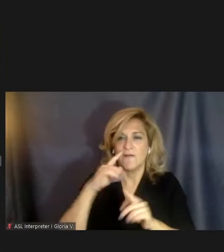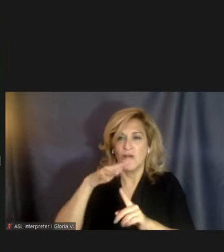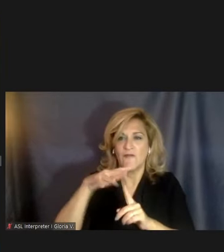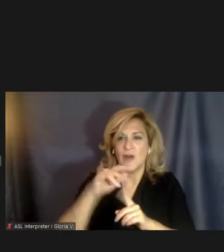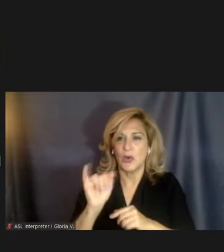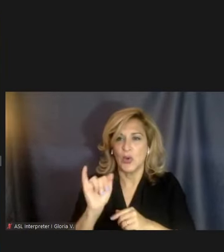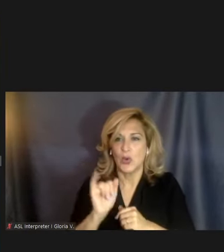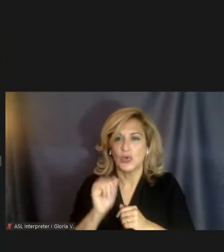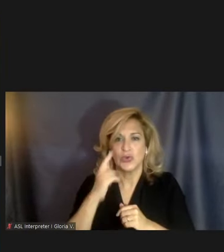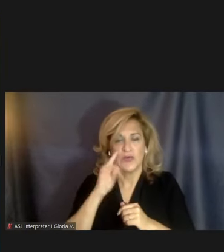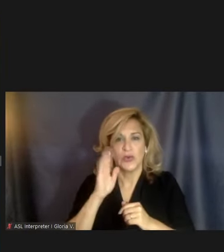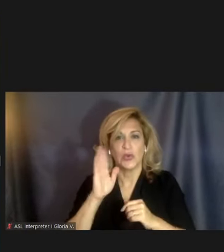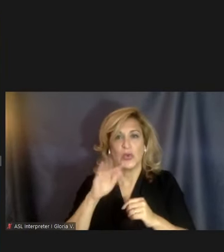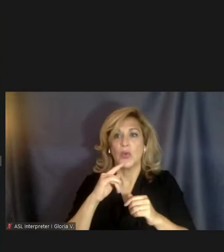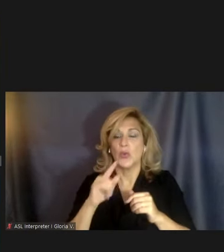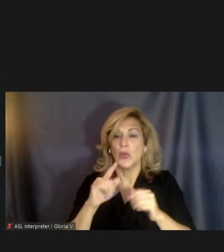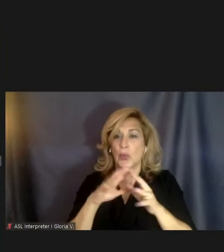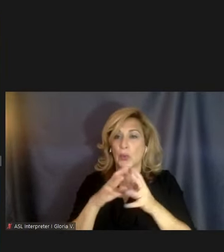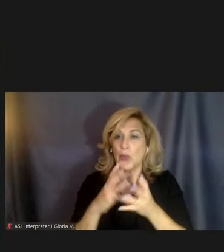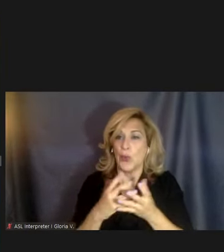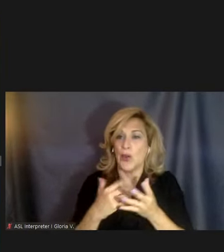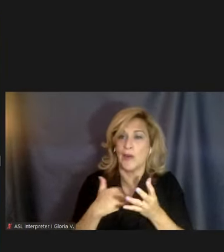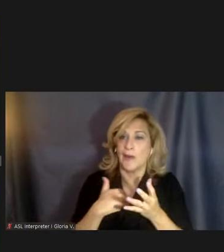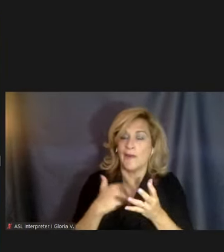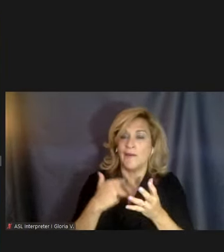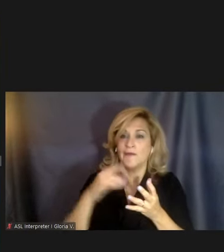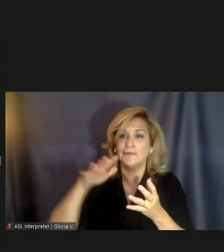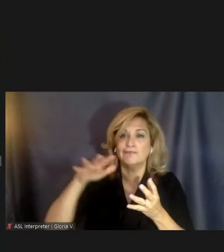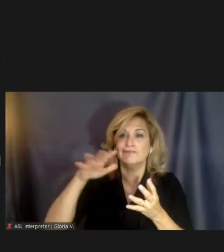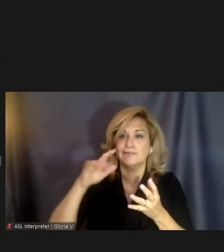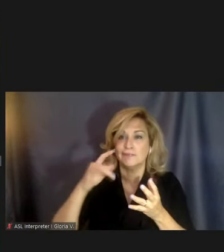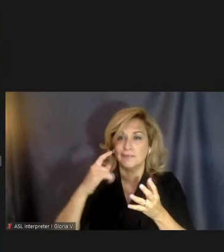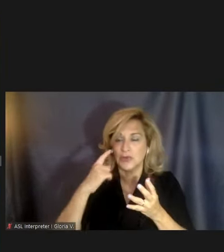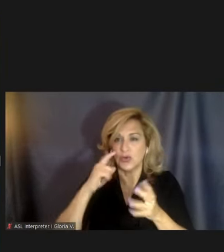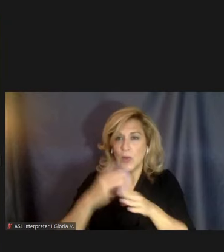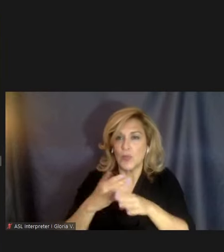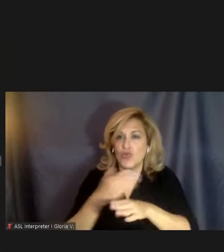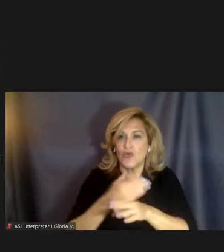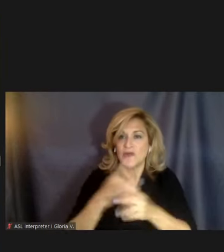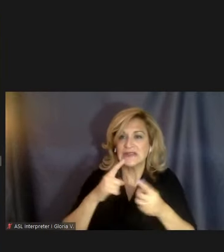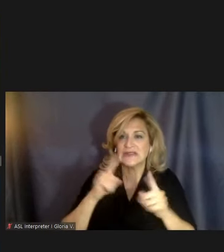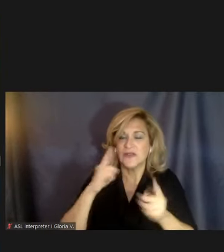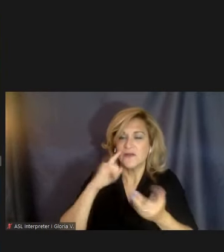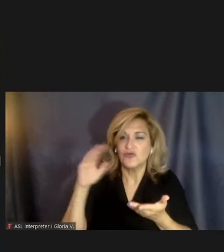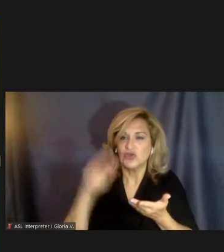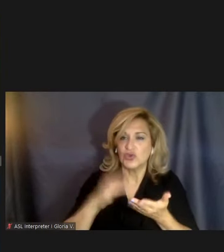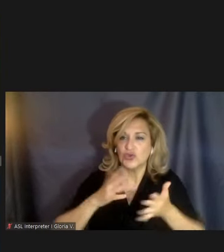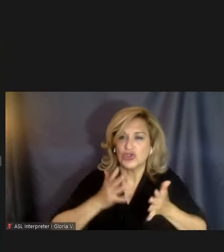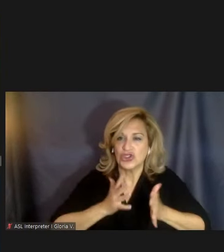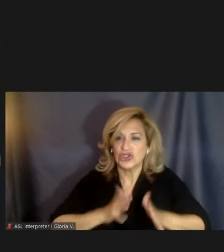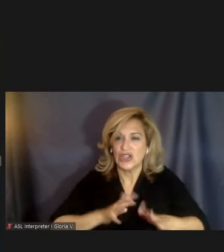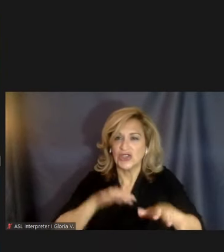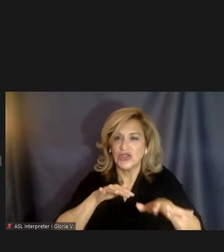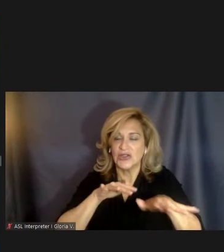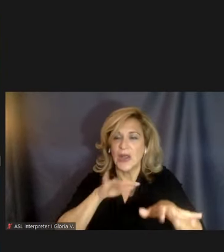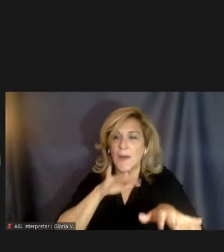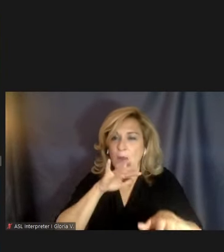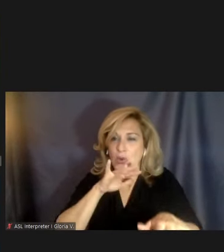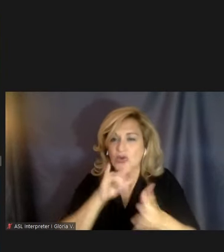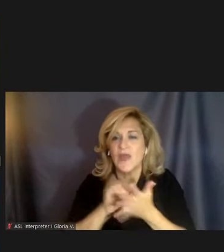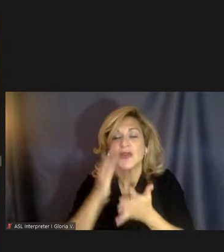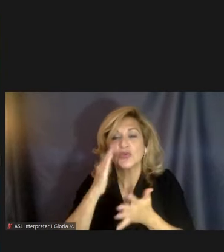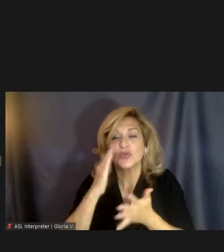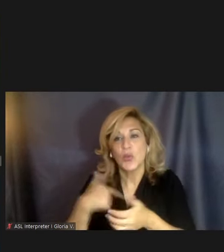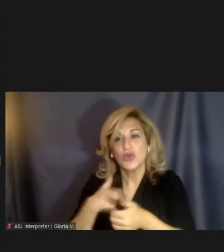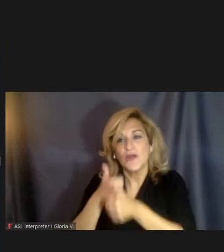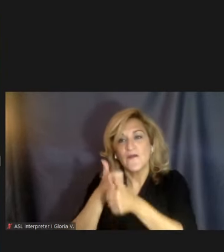of the world where it has been proven to be successful in reducing congestion and pollution. And that is why we should follow those